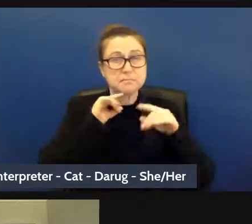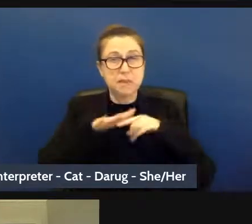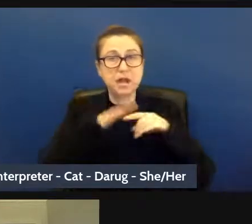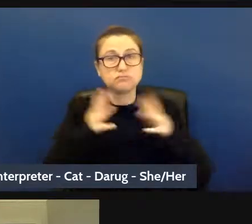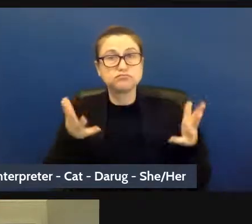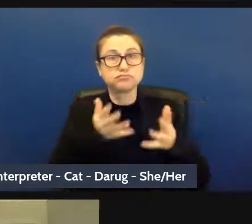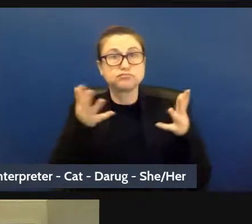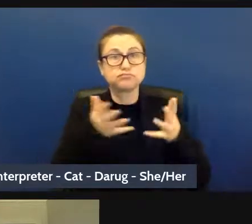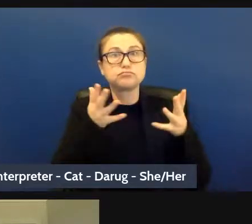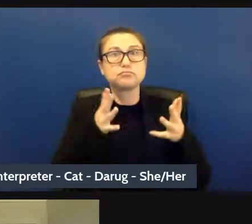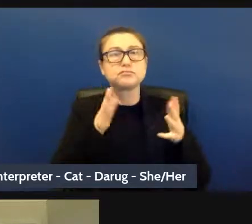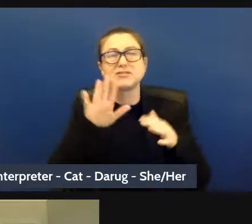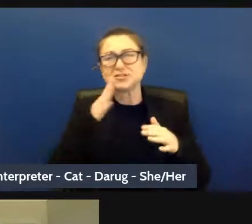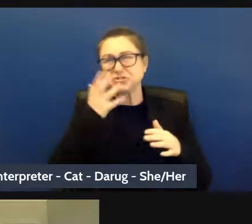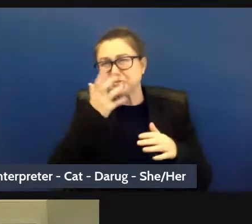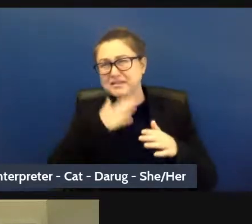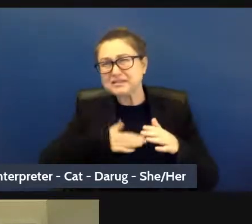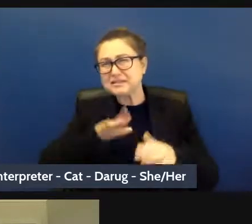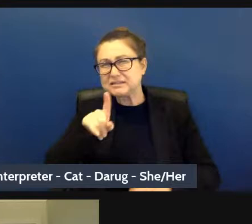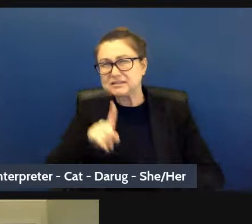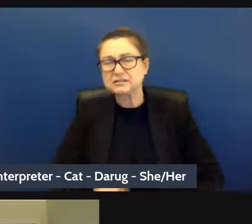Sorry, just bear with me for 2 seconds.